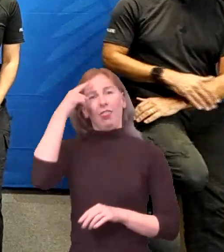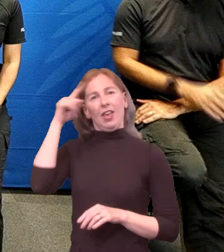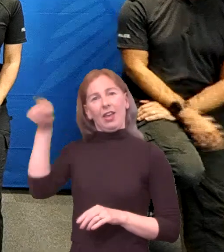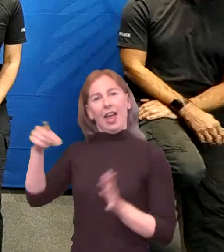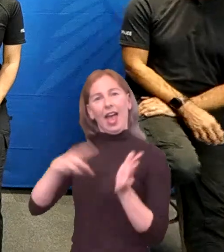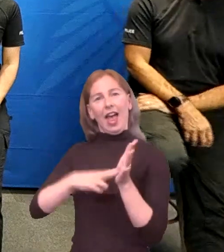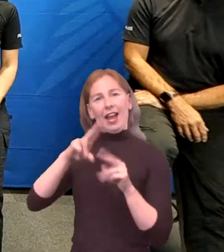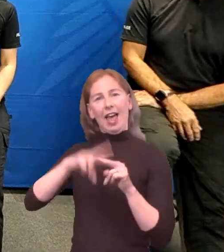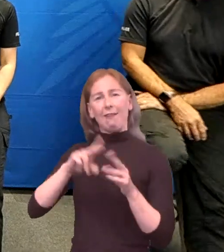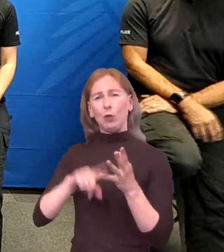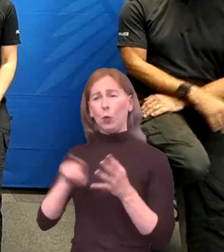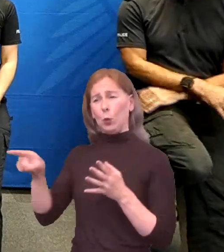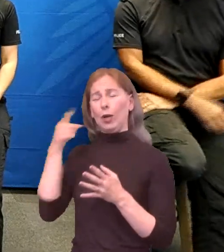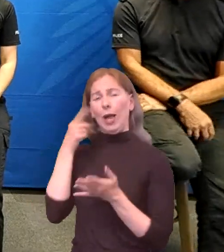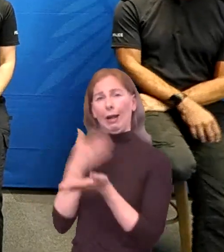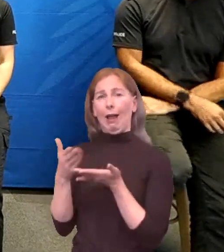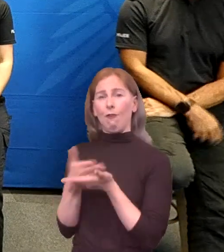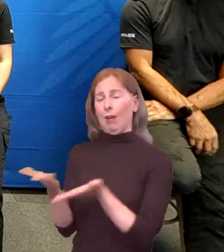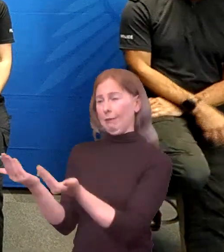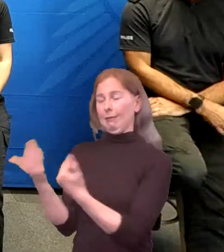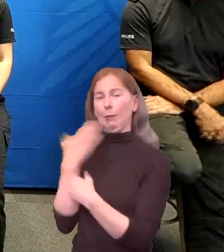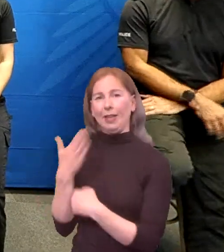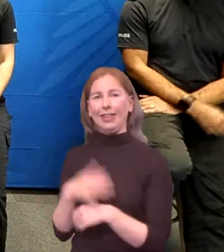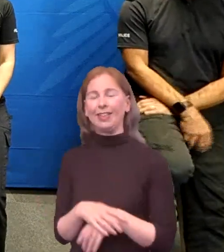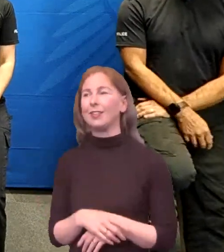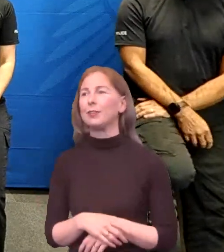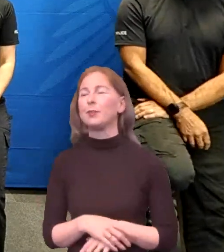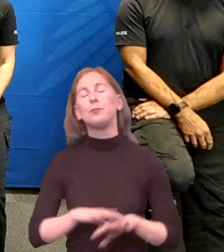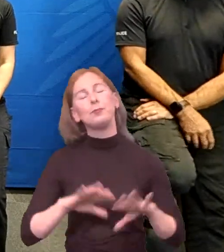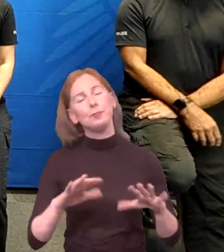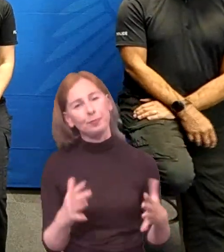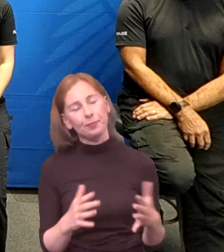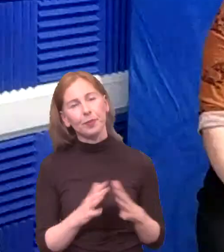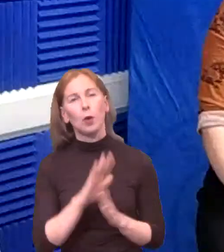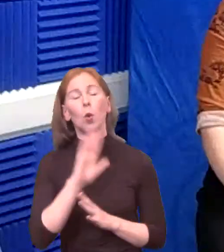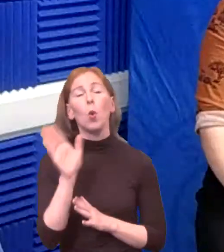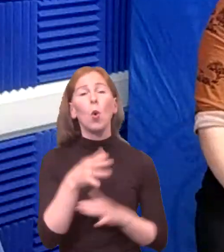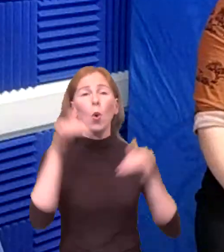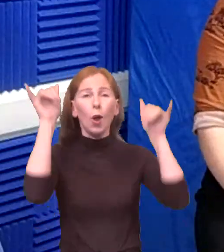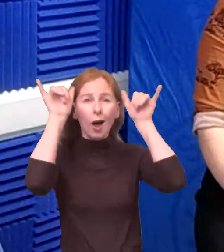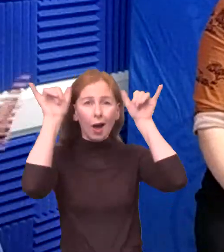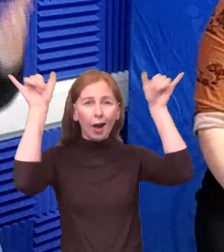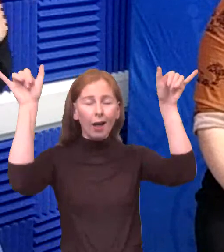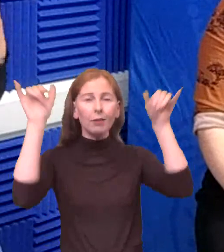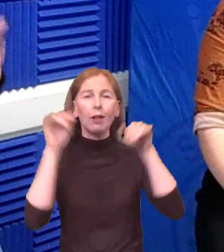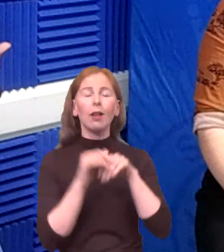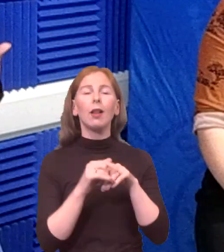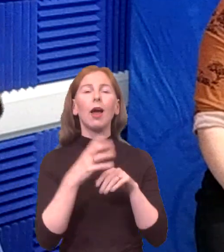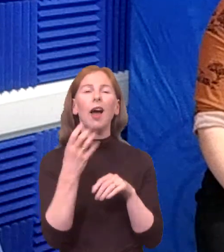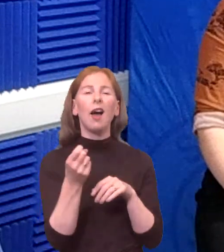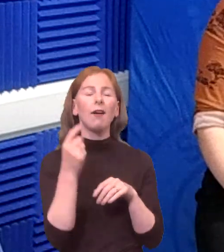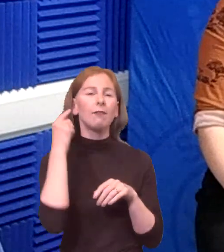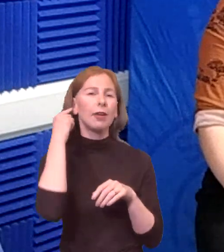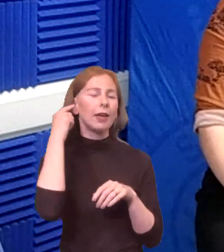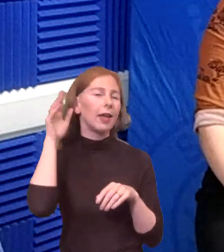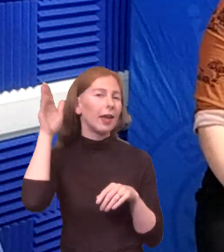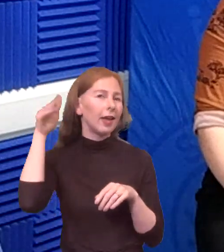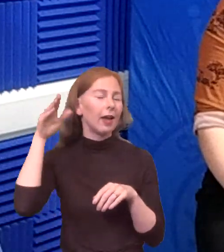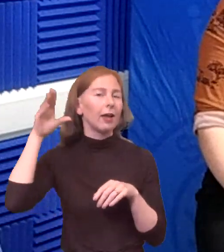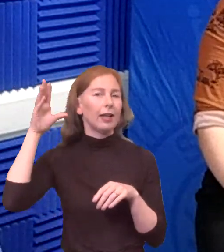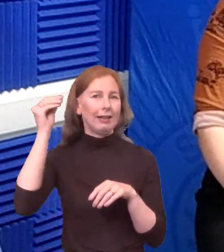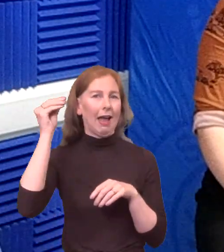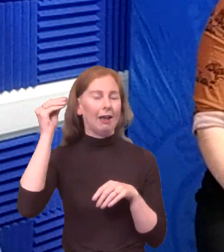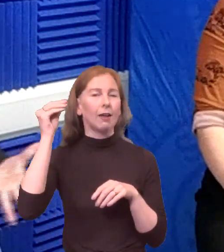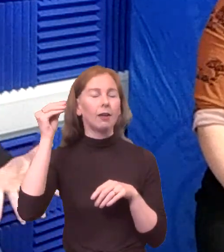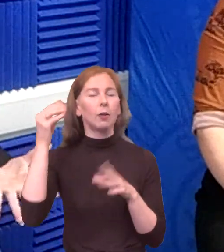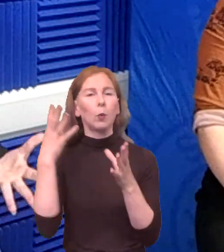will be able absolutely. to clarify I'd that. really pleased to, yeah. Yeah, so all cattle in the UK have got an ear tag and a passport, and they can be tracked